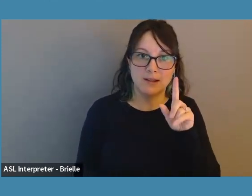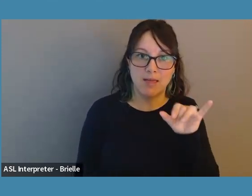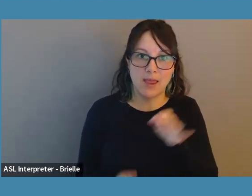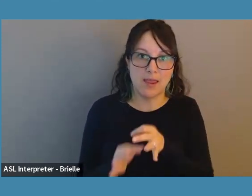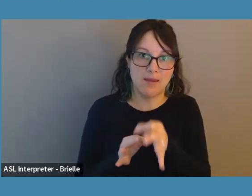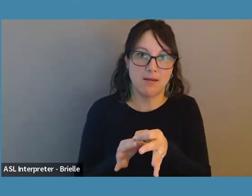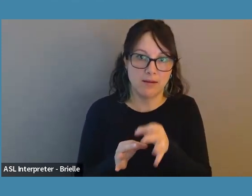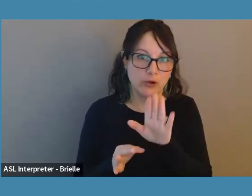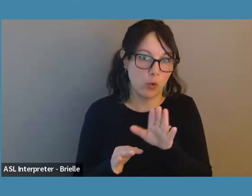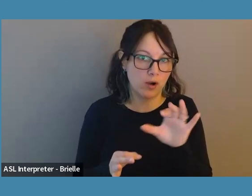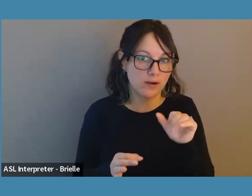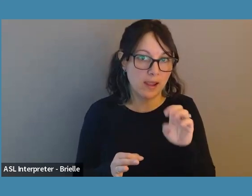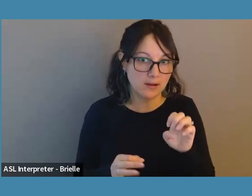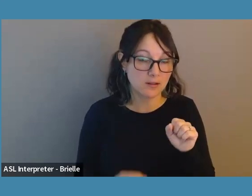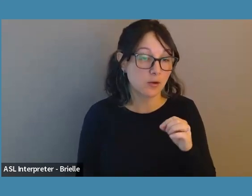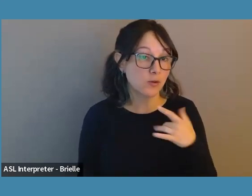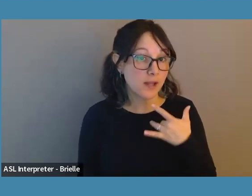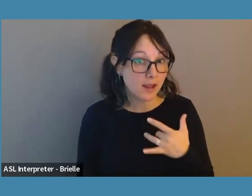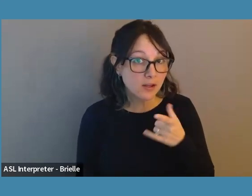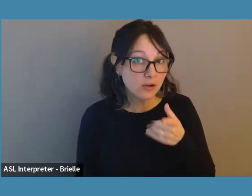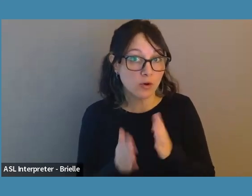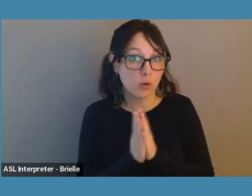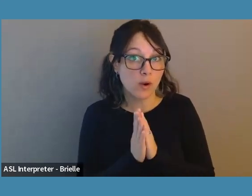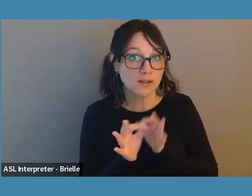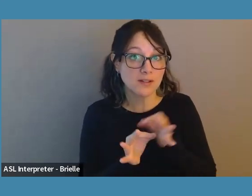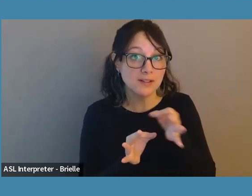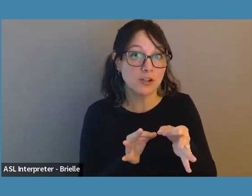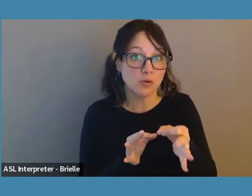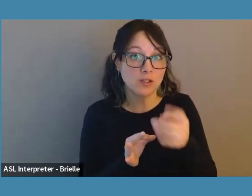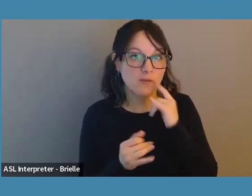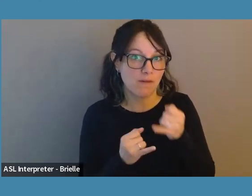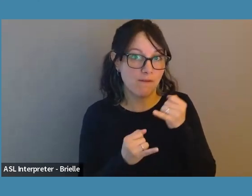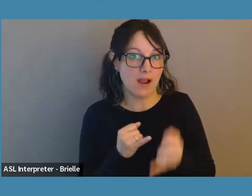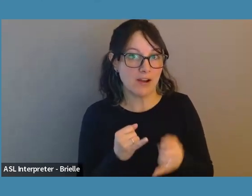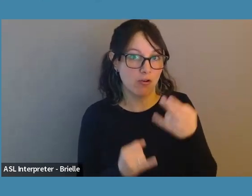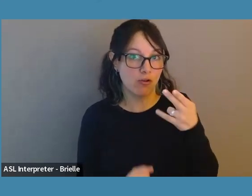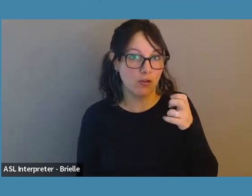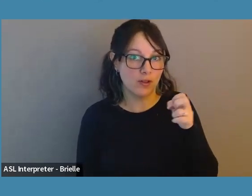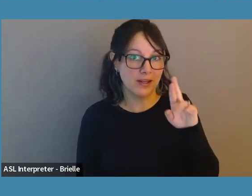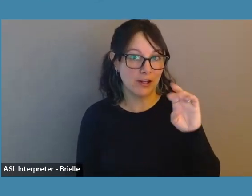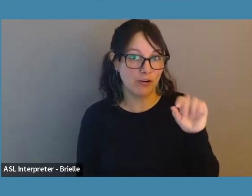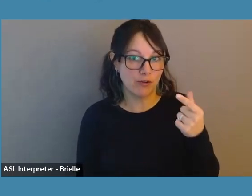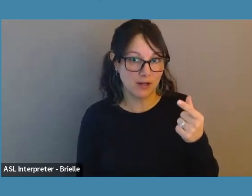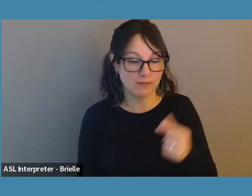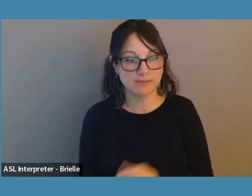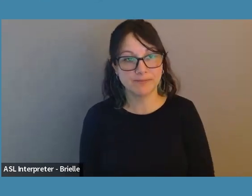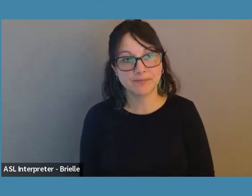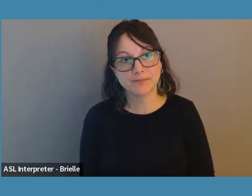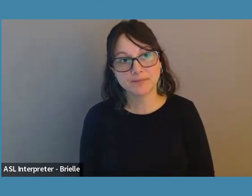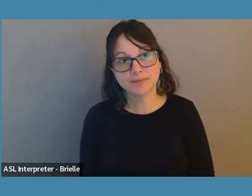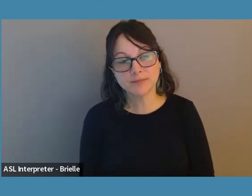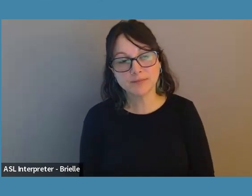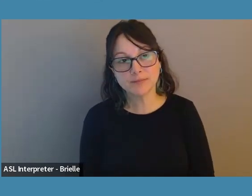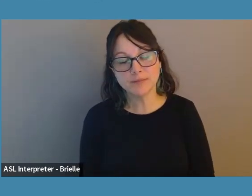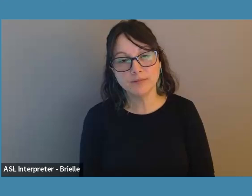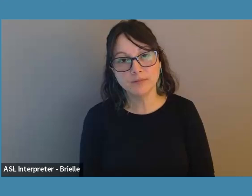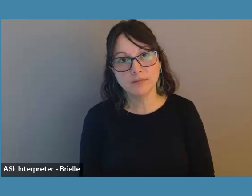case. So generally, you're going to request a continuance on a final hearing. And